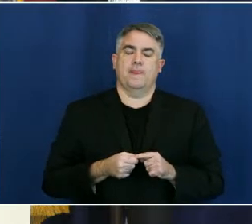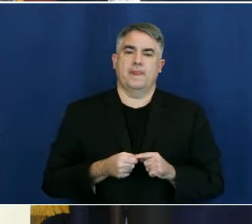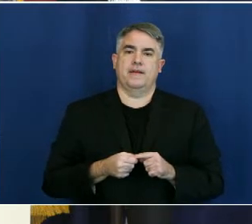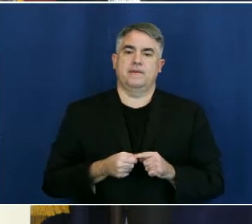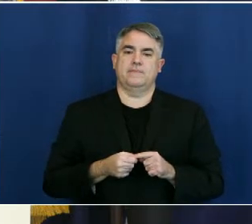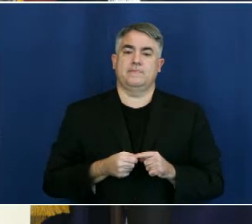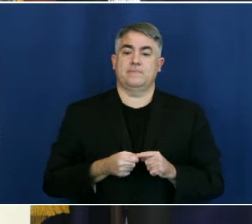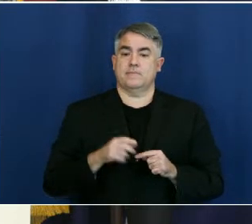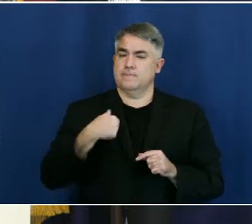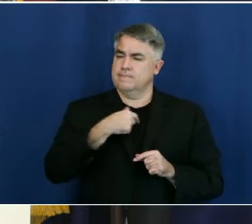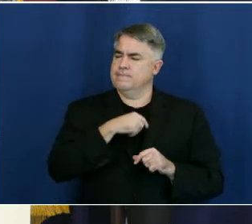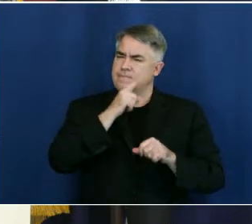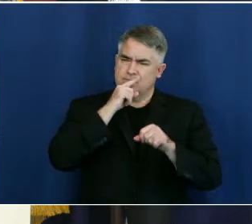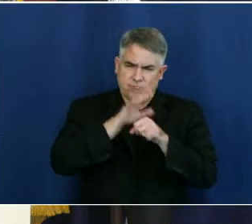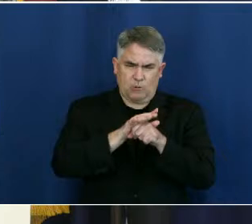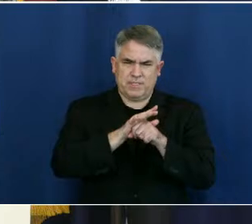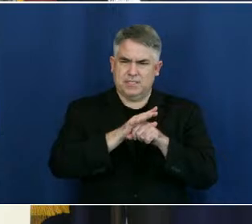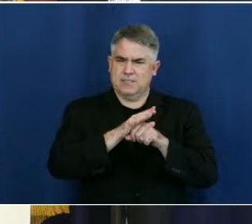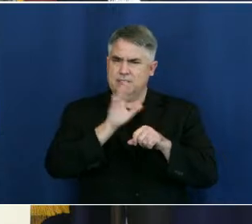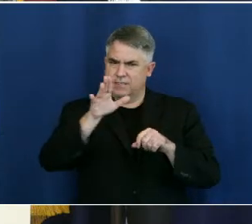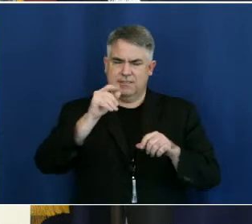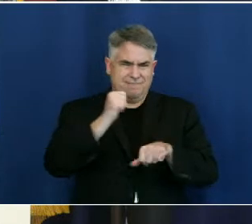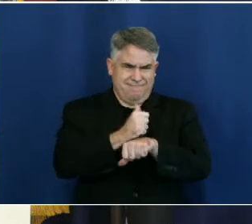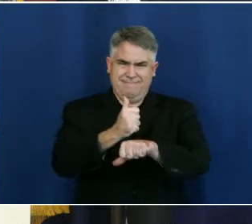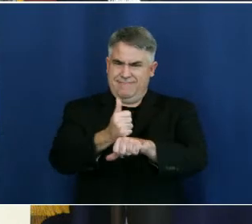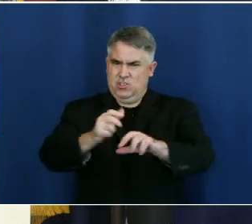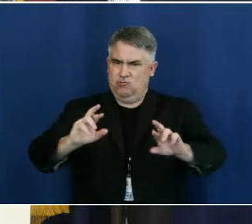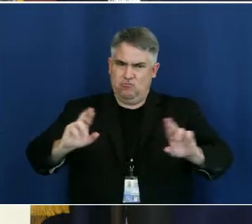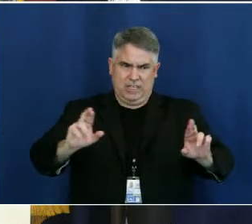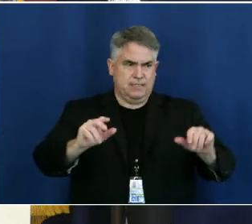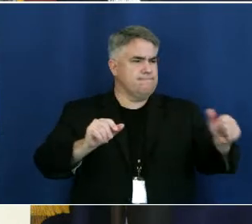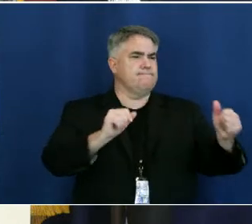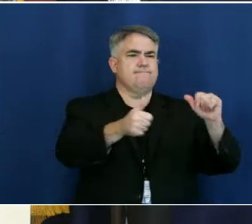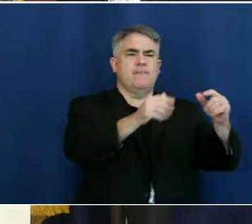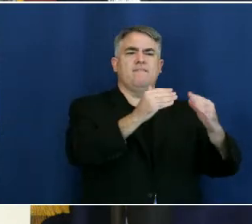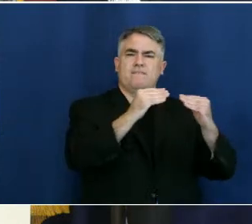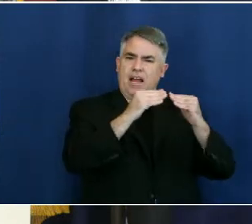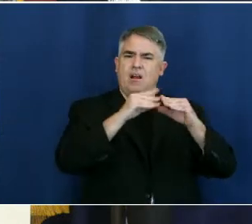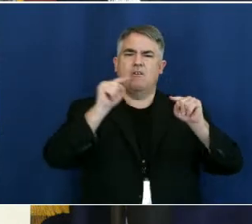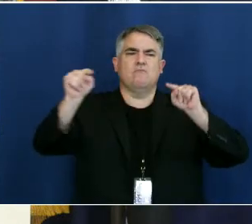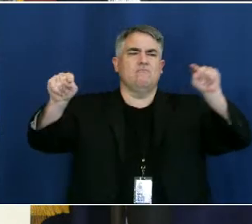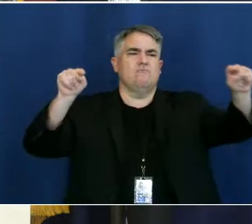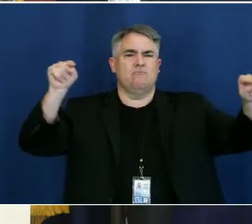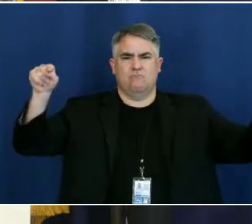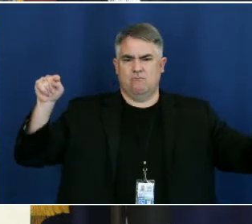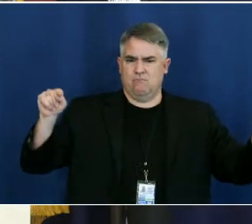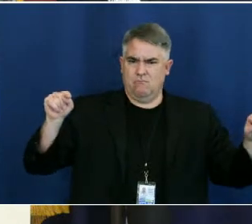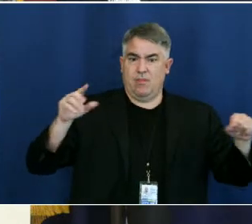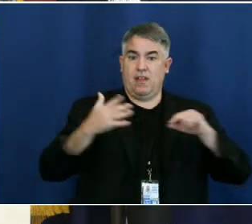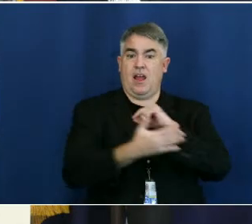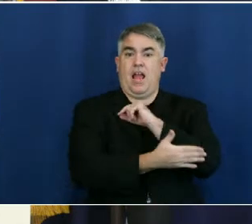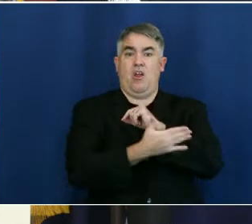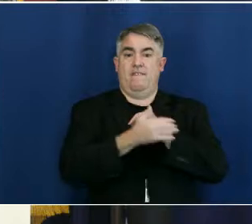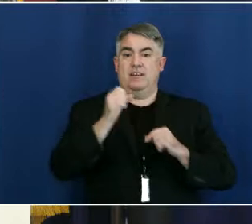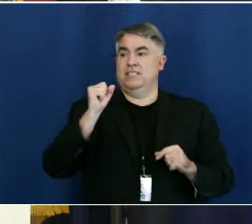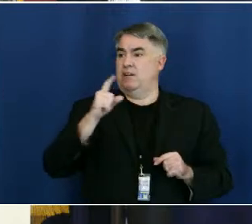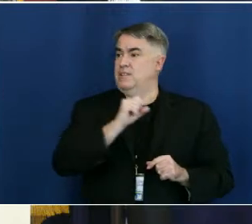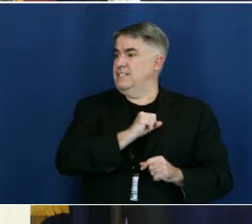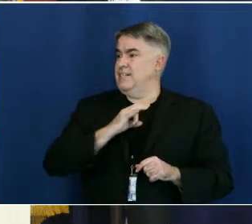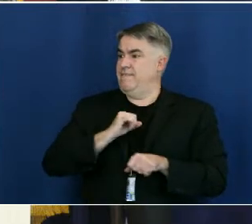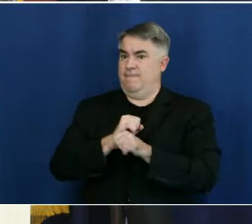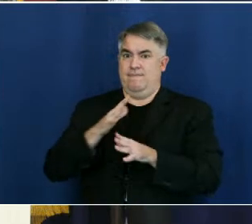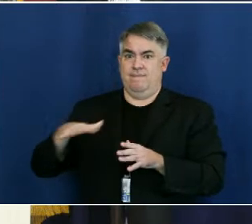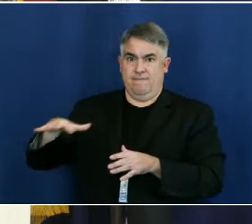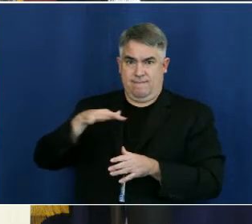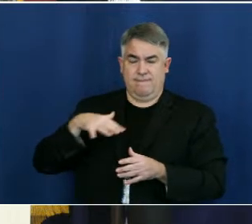to ensuring we have a strong infrastructure for when more tiers open up, and our county staff will continue to improve systems to eliminate any barriers that may be